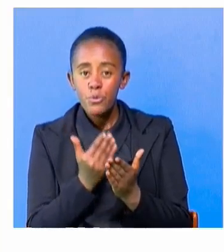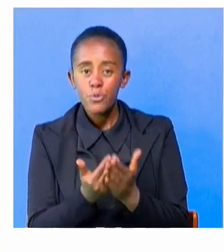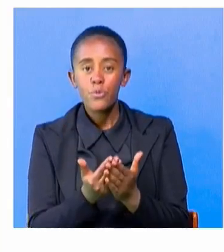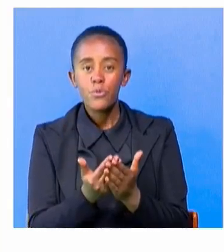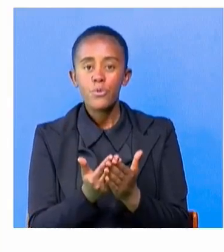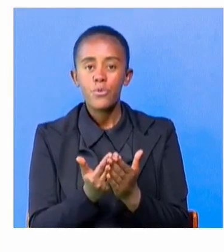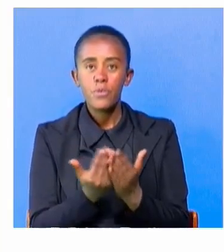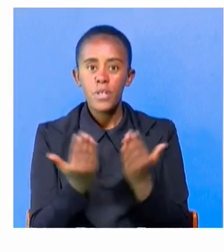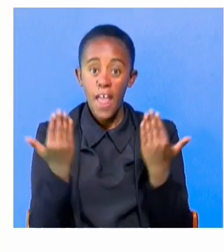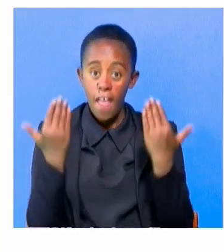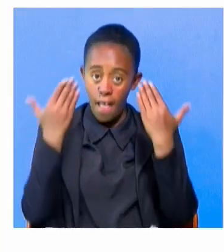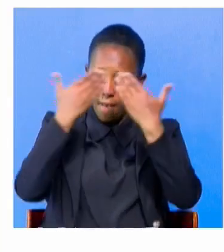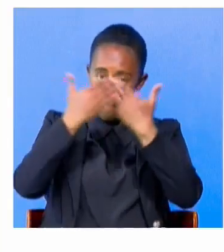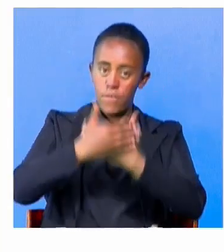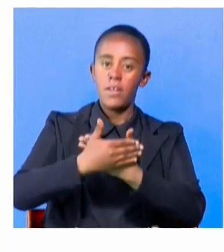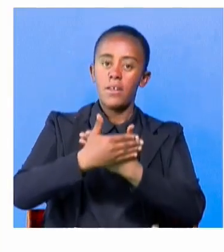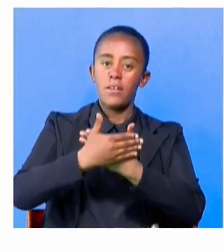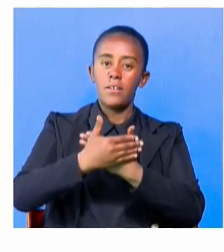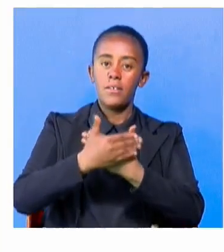evening,